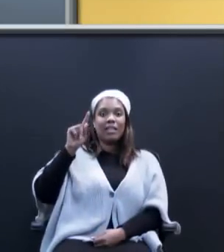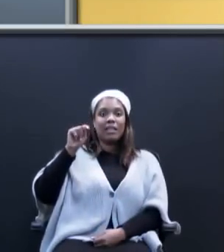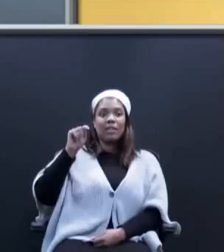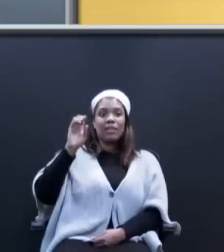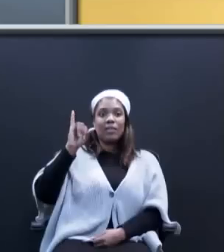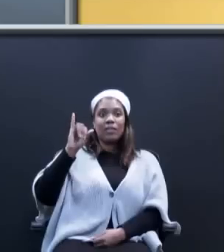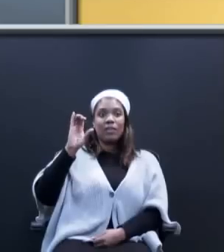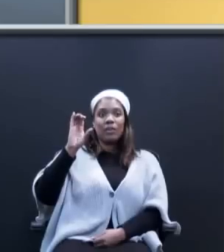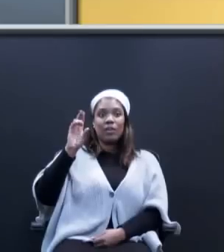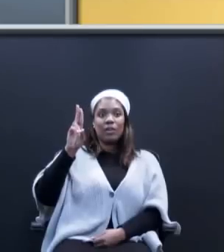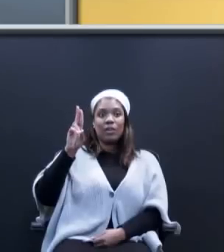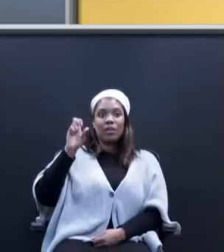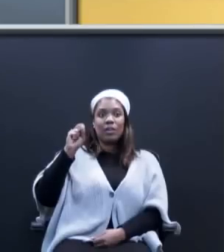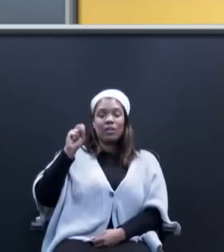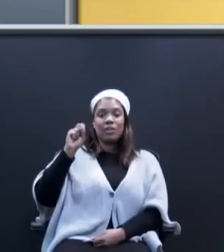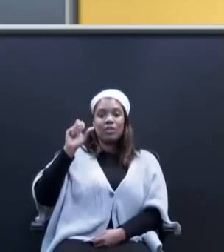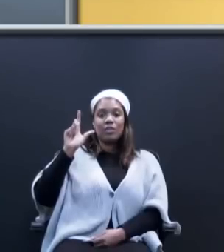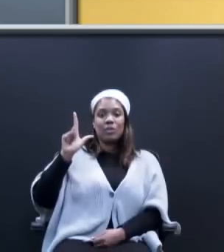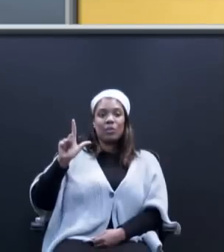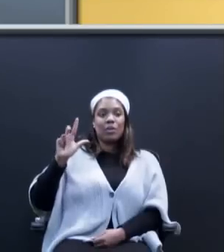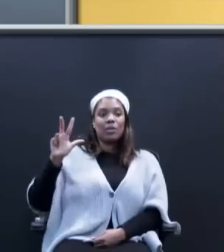23.